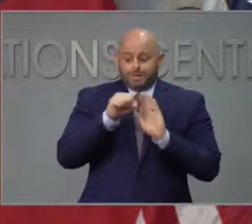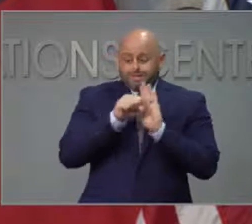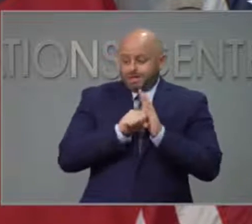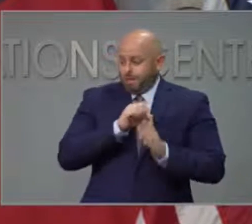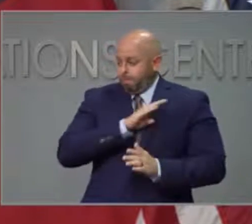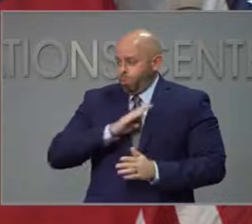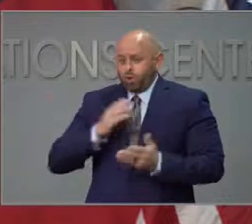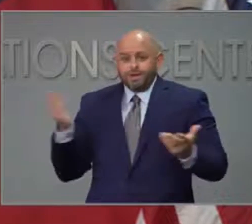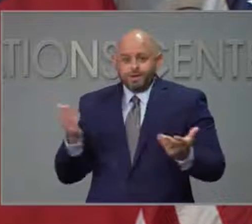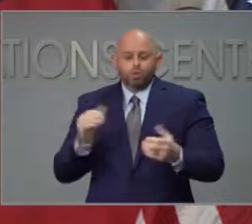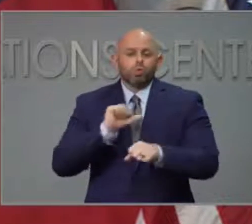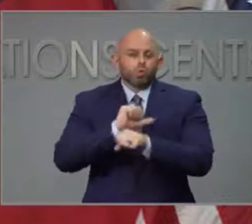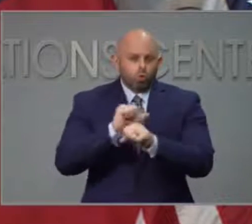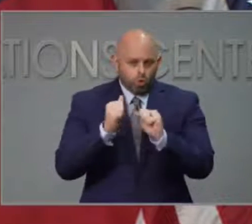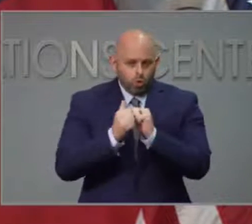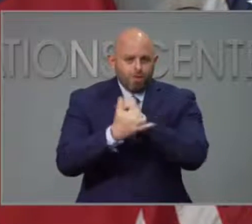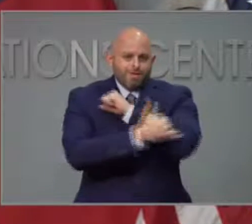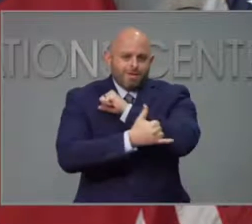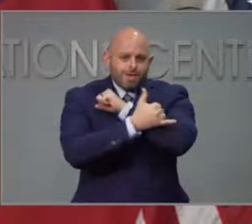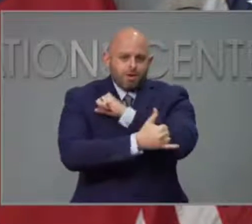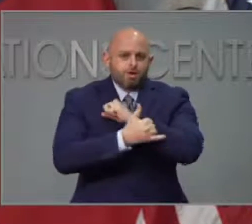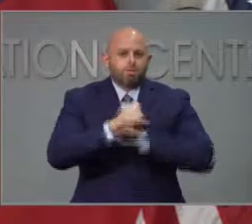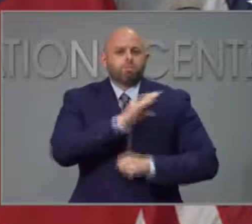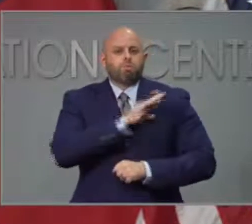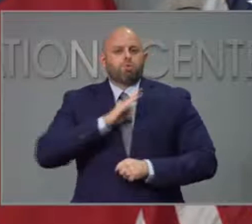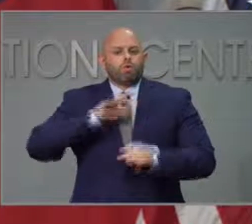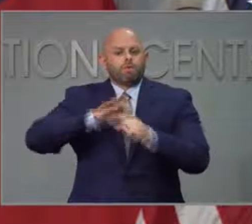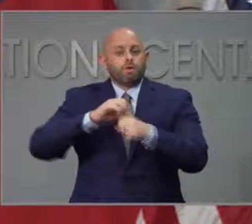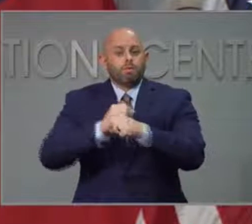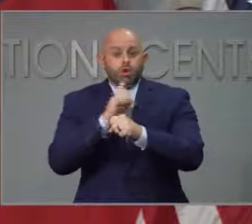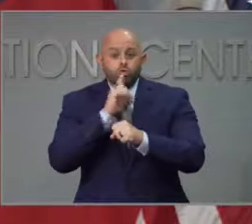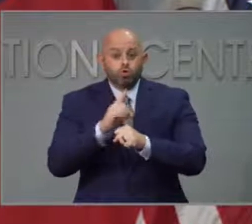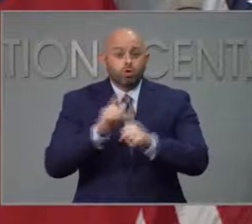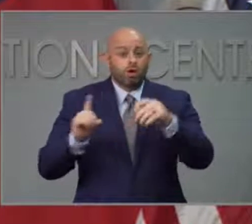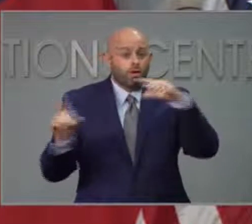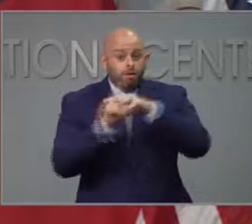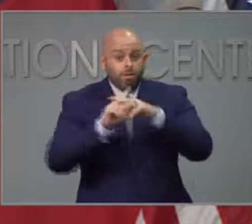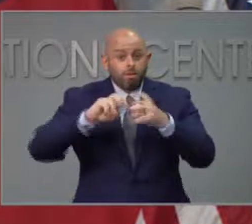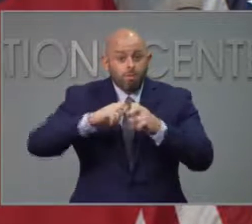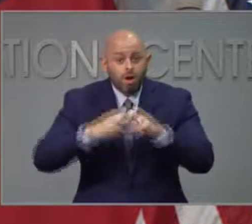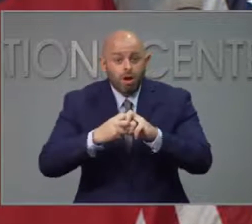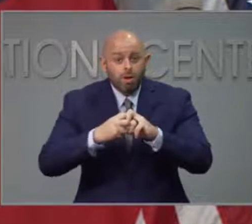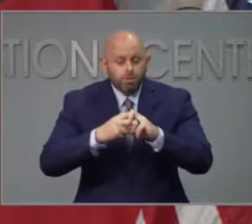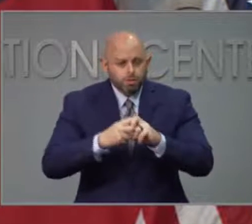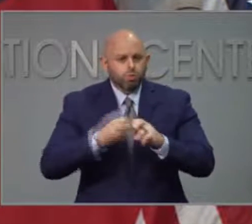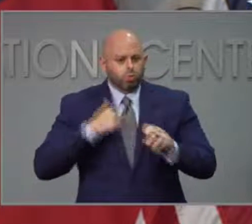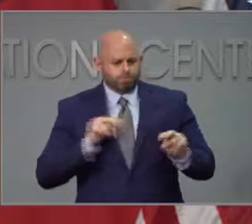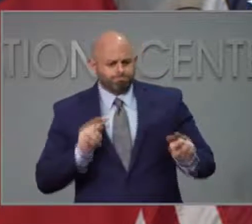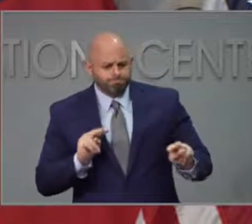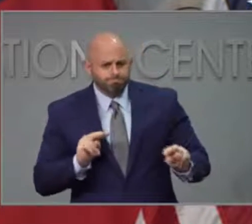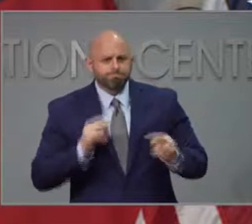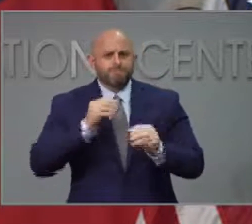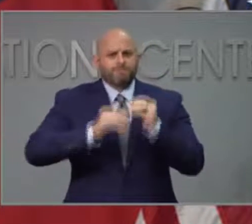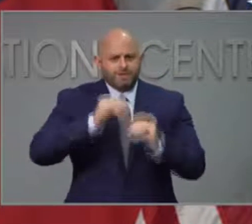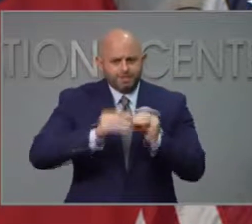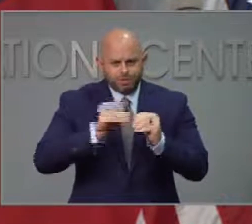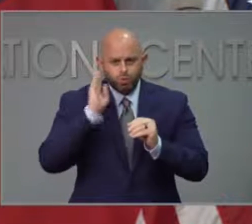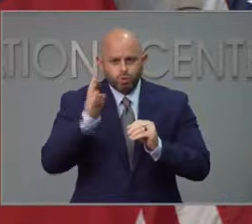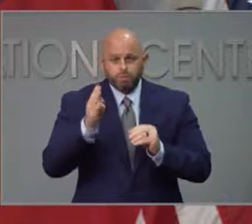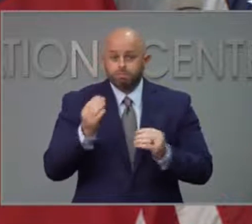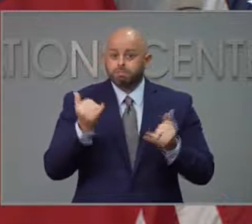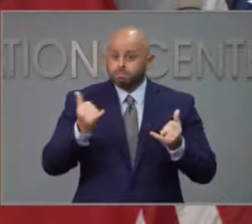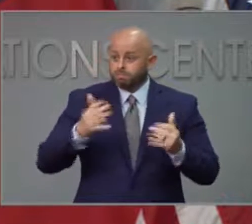with the county boards of elections to ensure issues are addressed appropriately. And with that, I'll take any questions you may